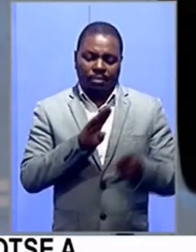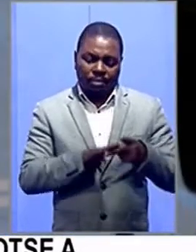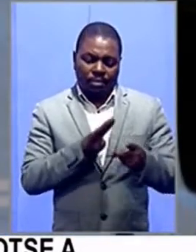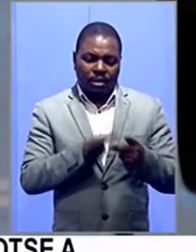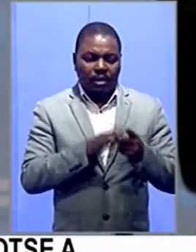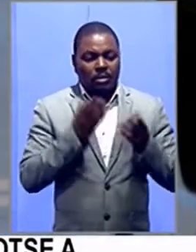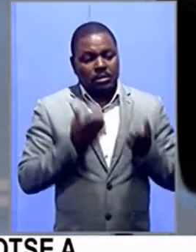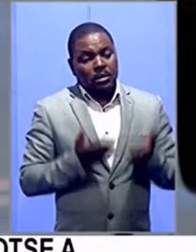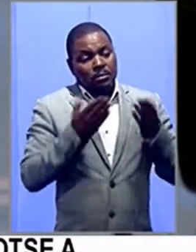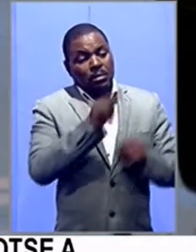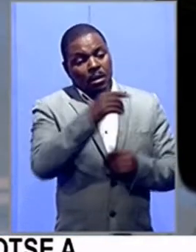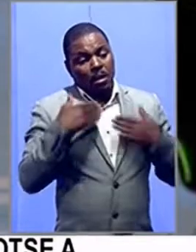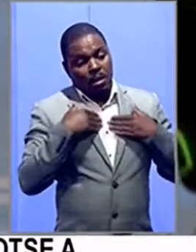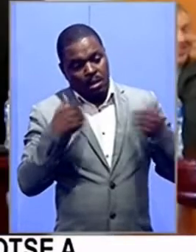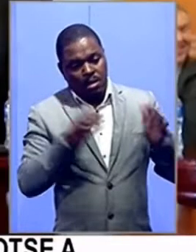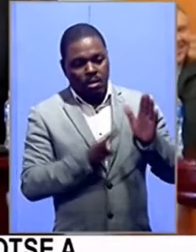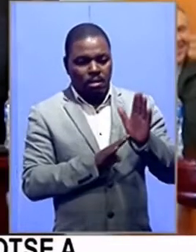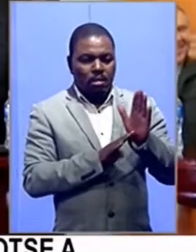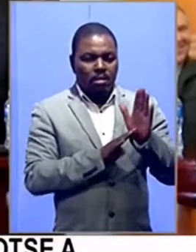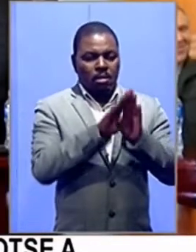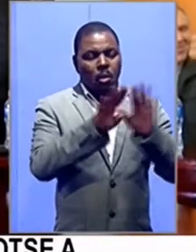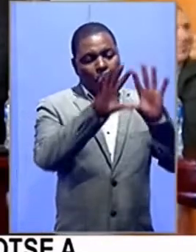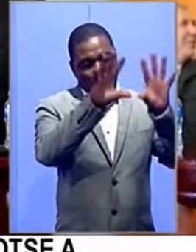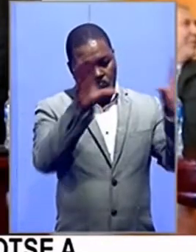ntlafatsa ditshebeletso tsa bophelo bo botle ka